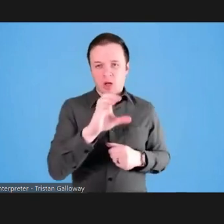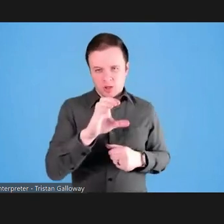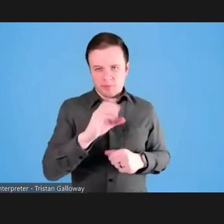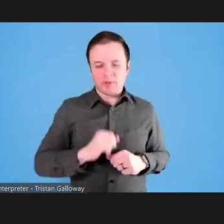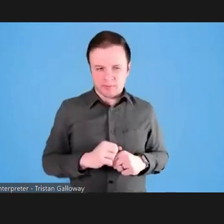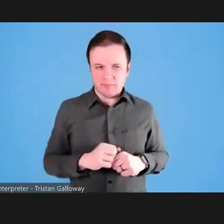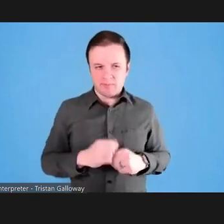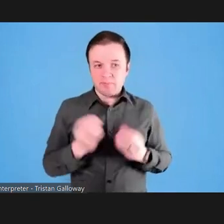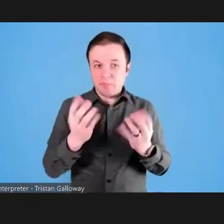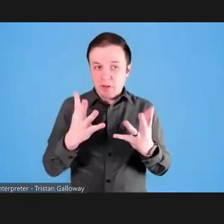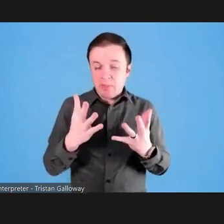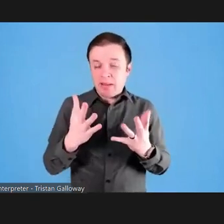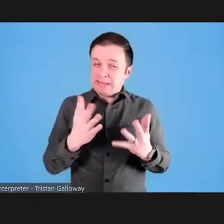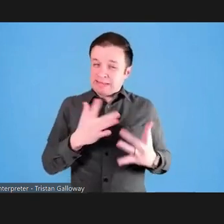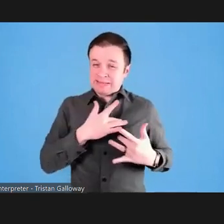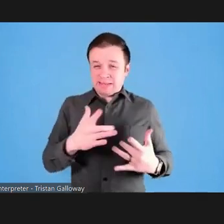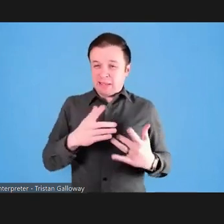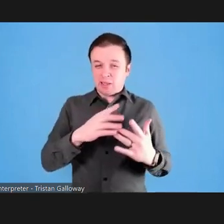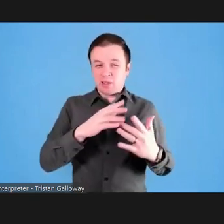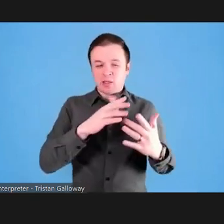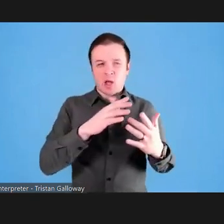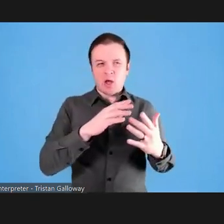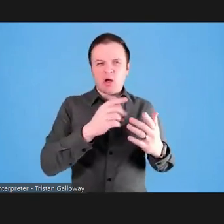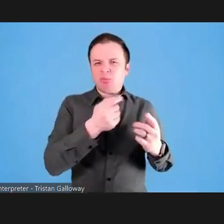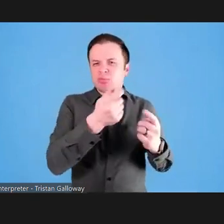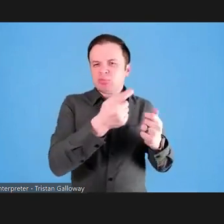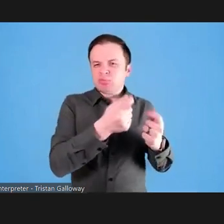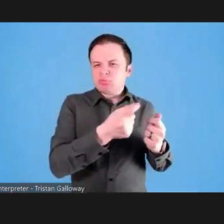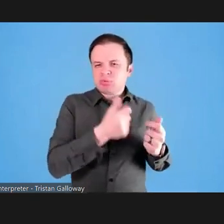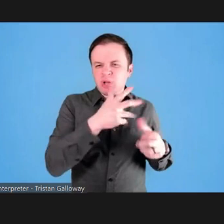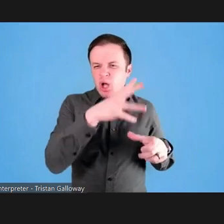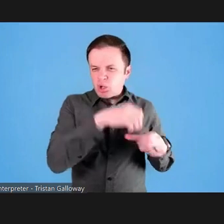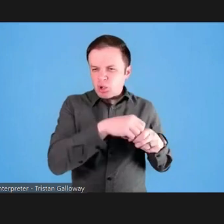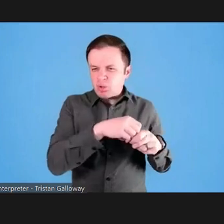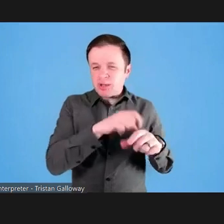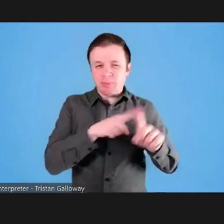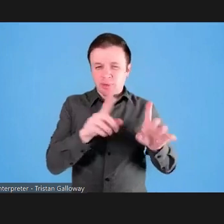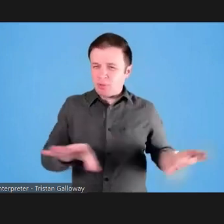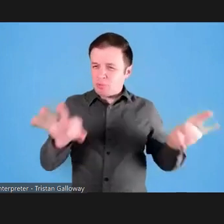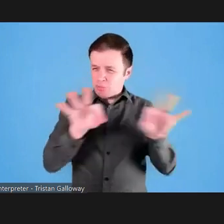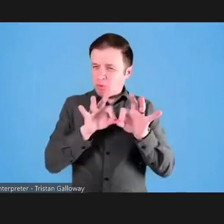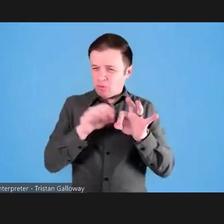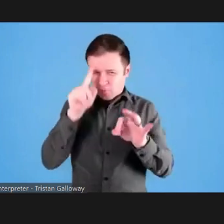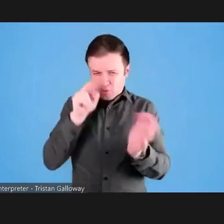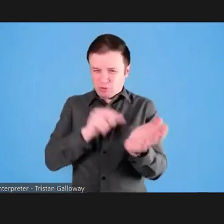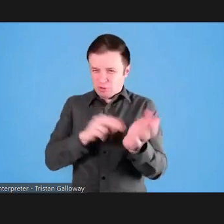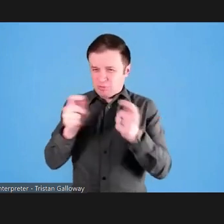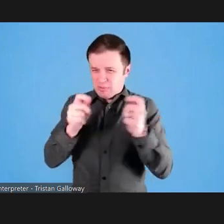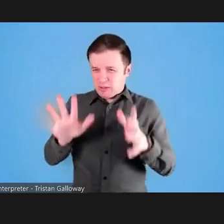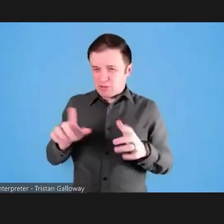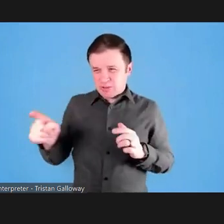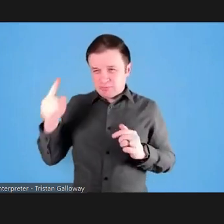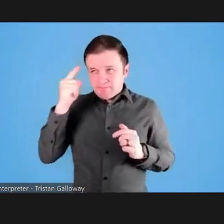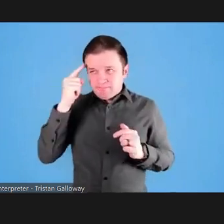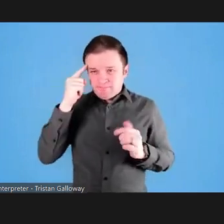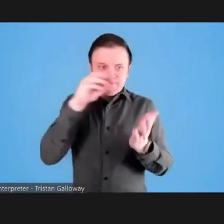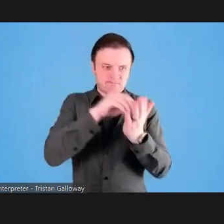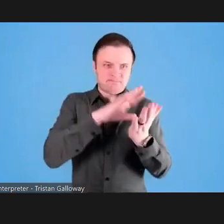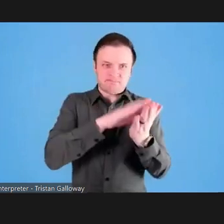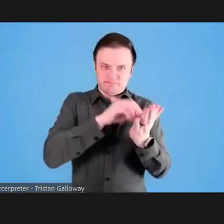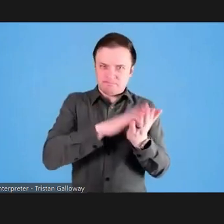of the often undocumented program details that live inside the nurse manager's head. If, for example, there is